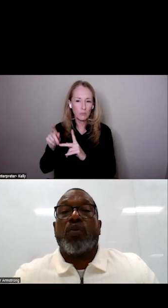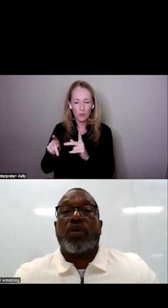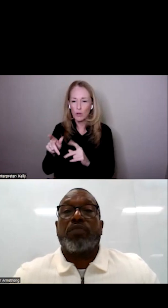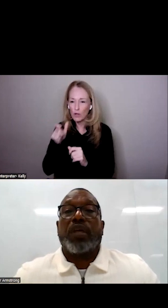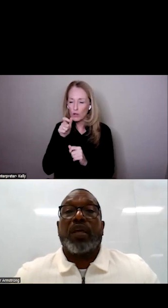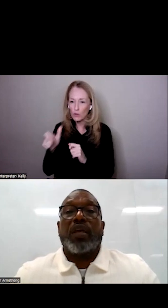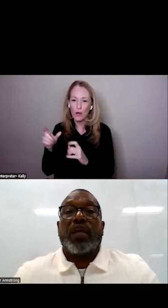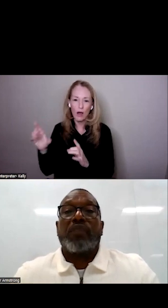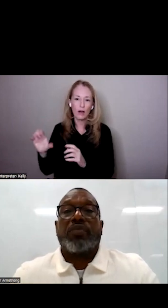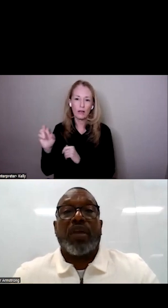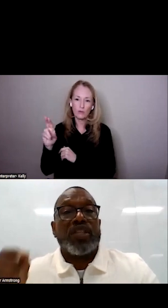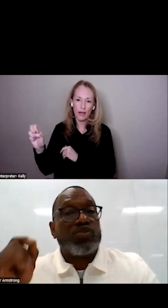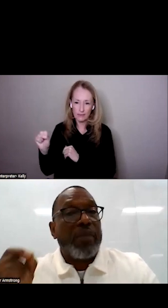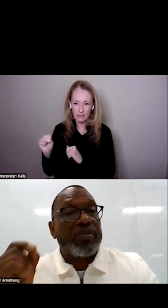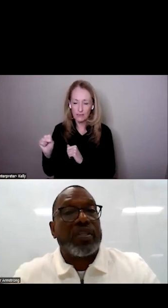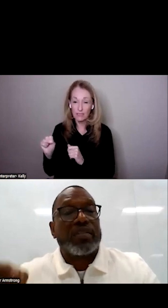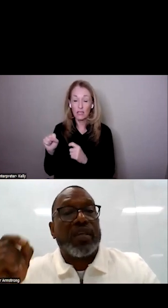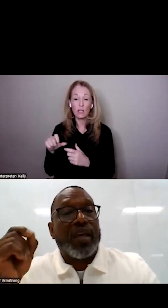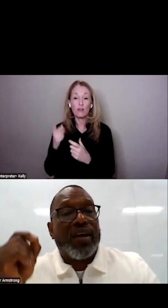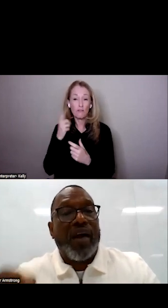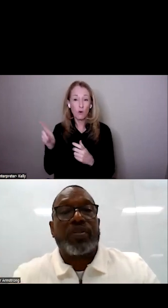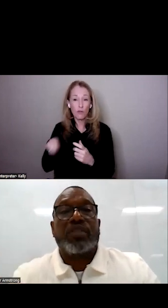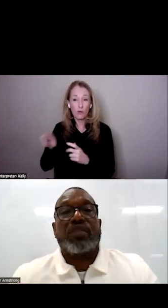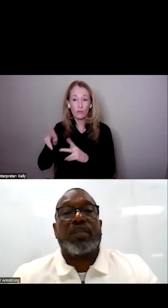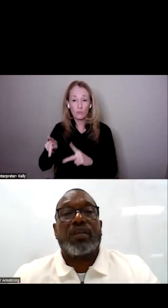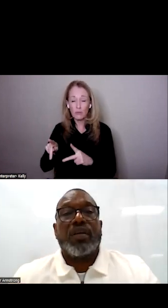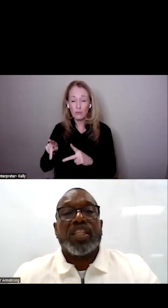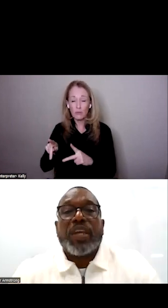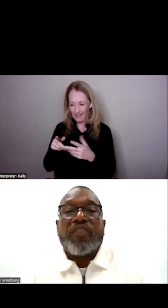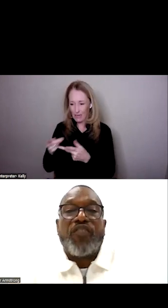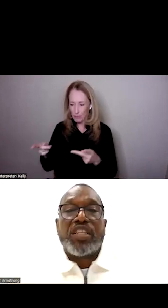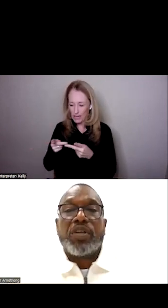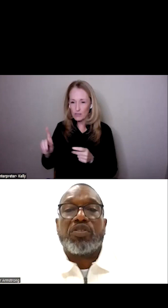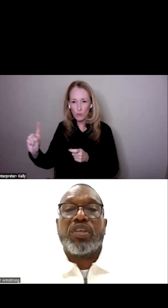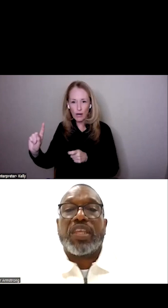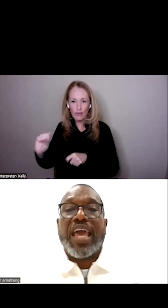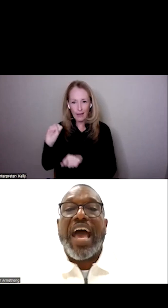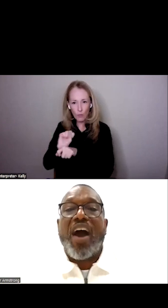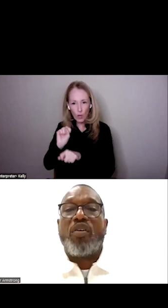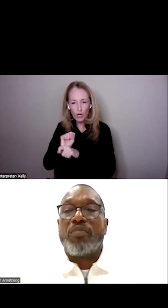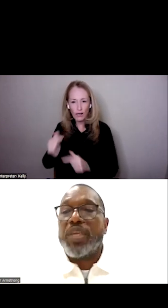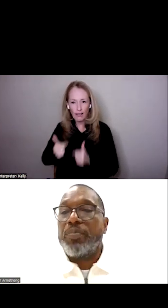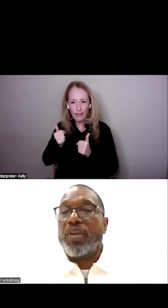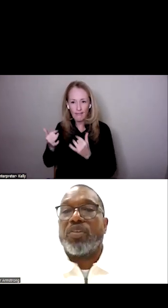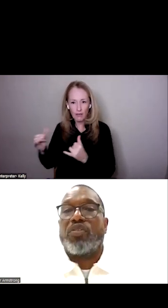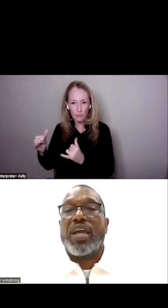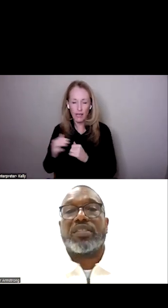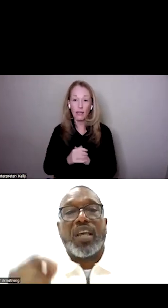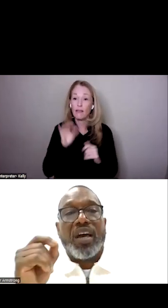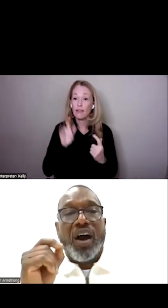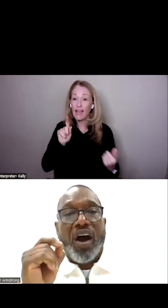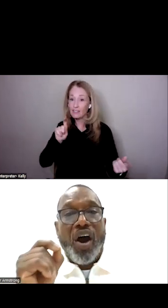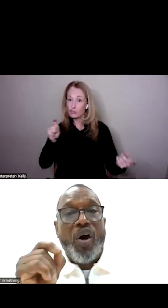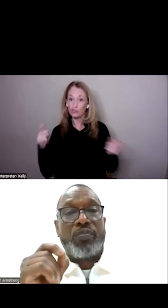live, work, play, and pray. This represents an opportunity to make a fundamental shift in how people in